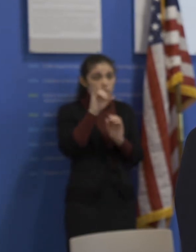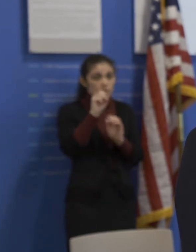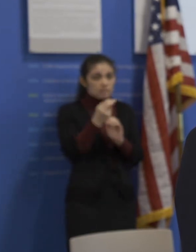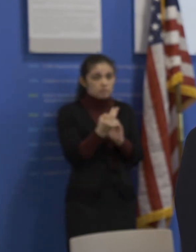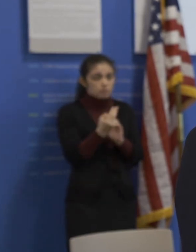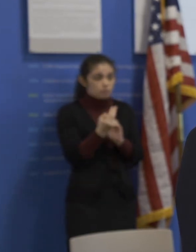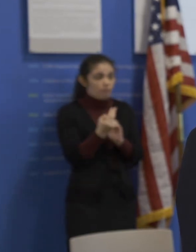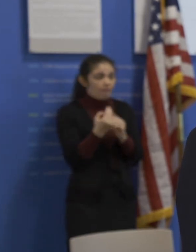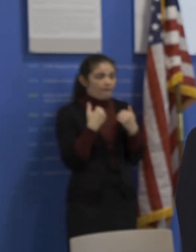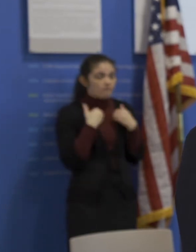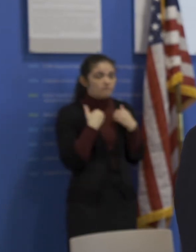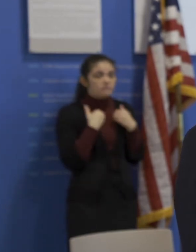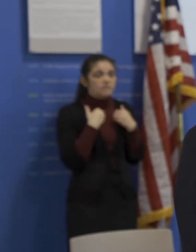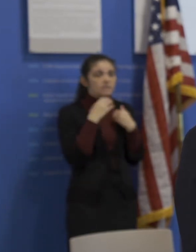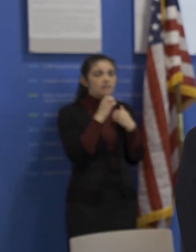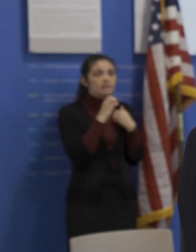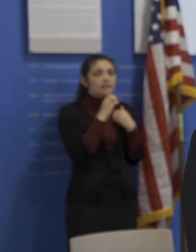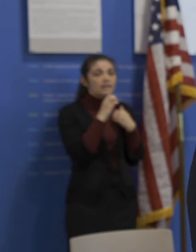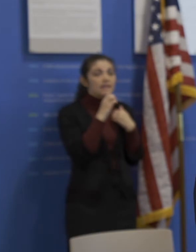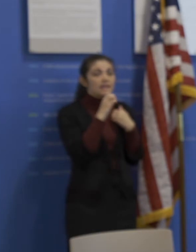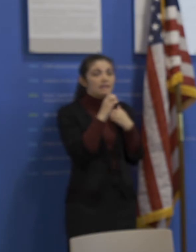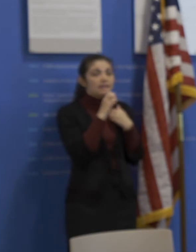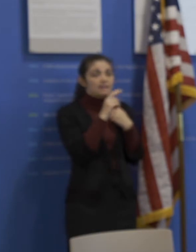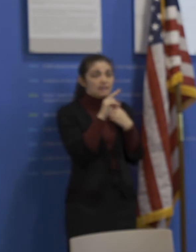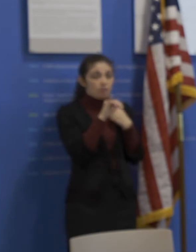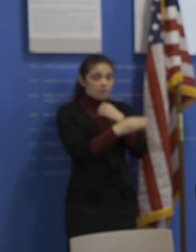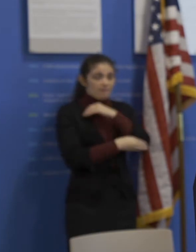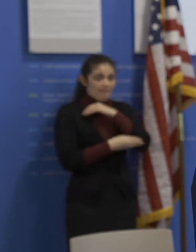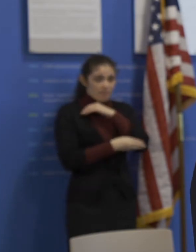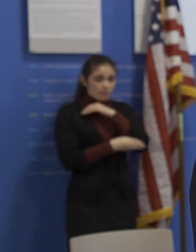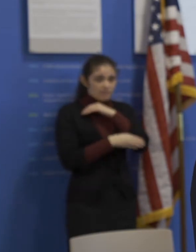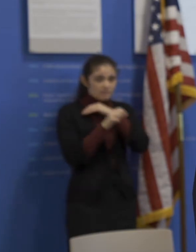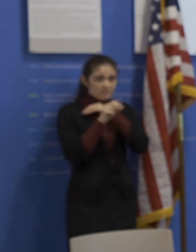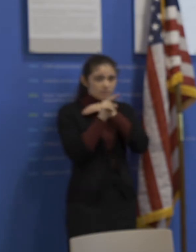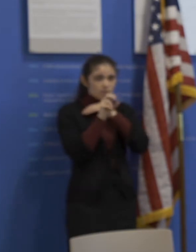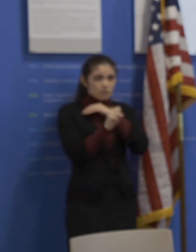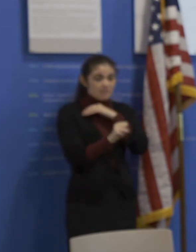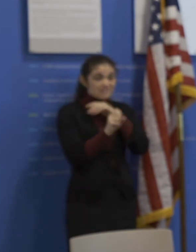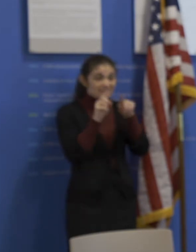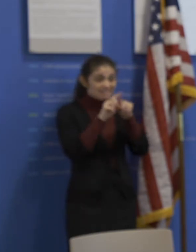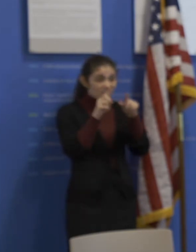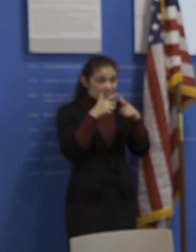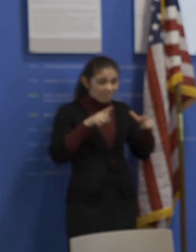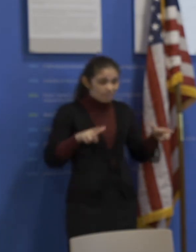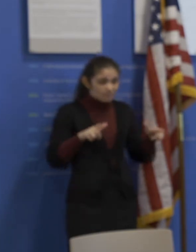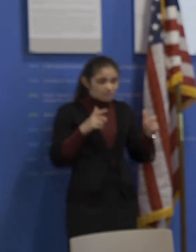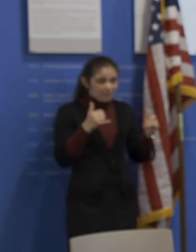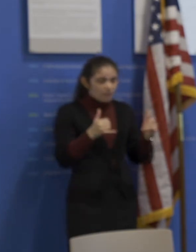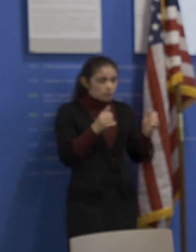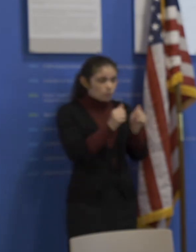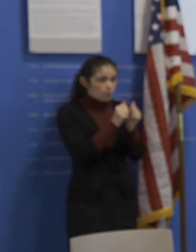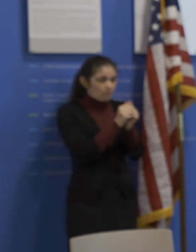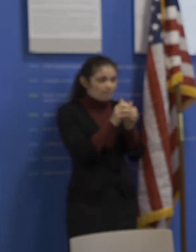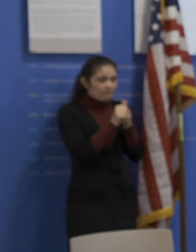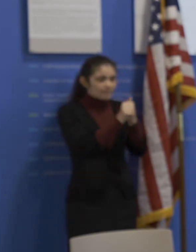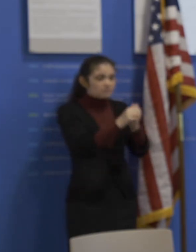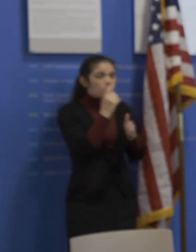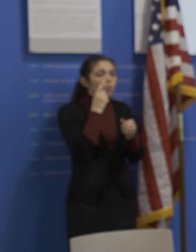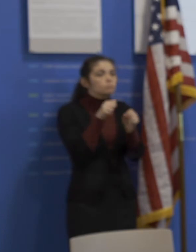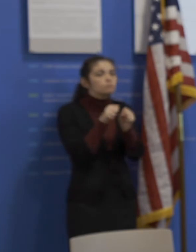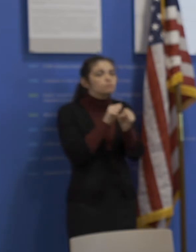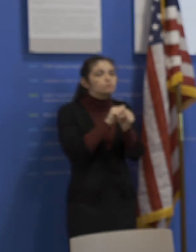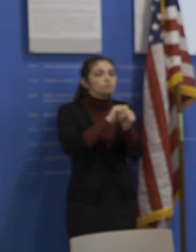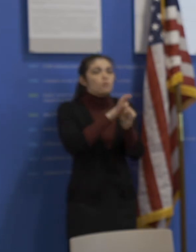county website at cuyahogacounty.us, there are now translated materials with guidance on